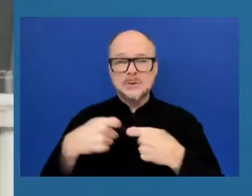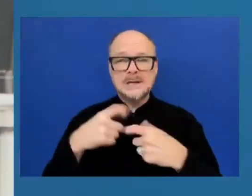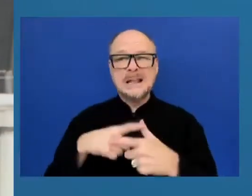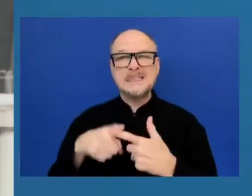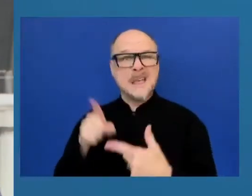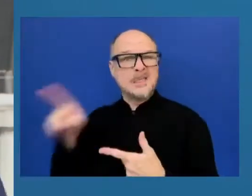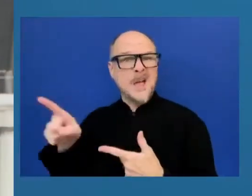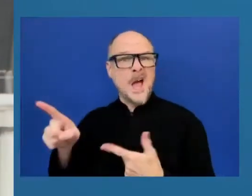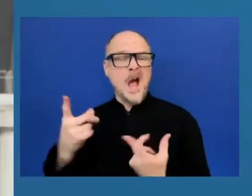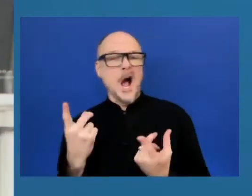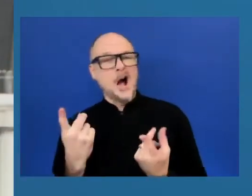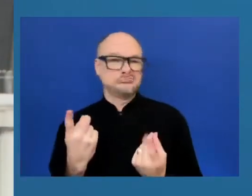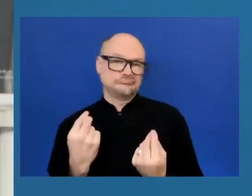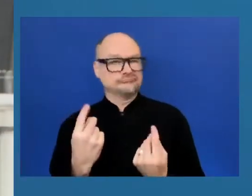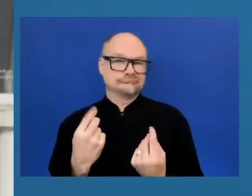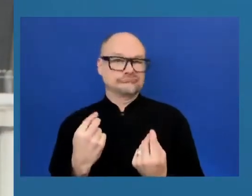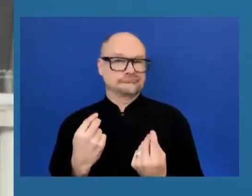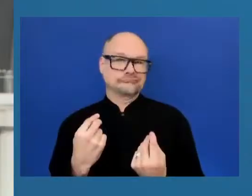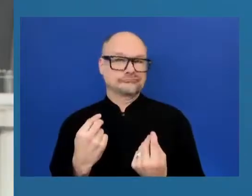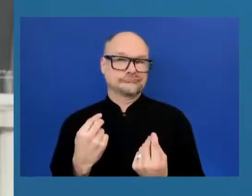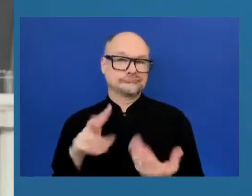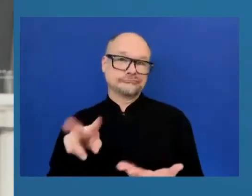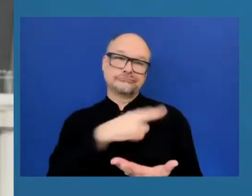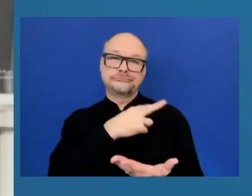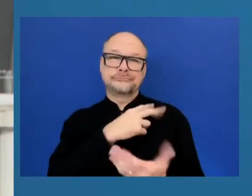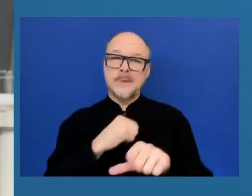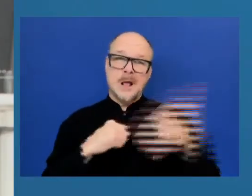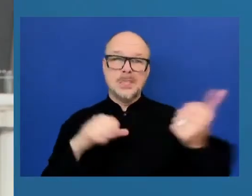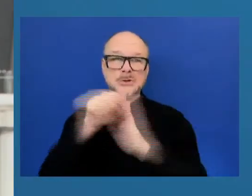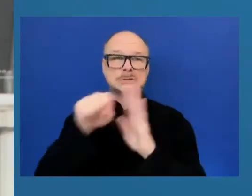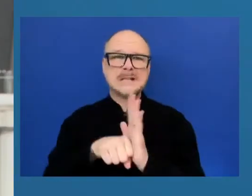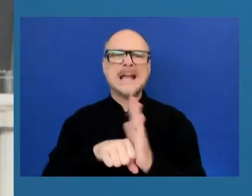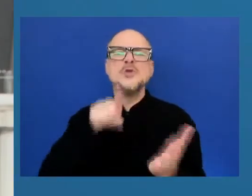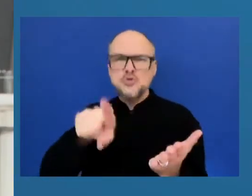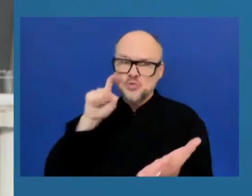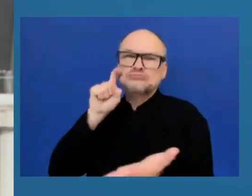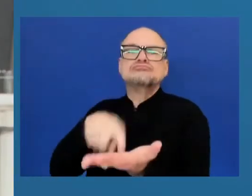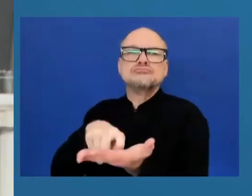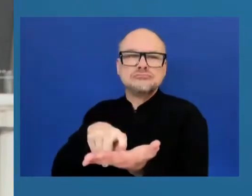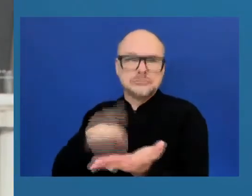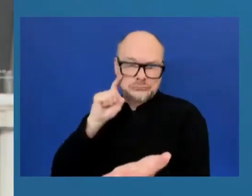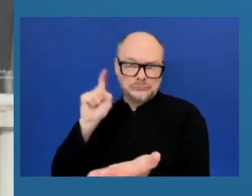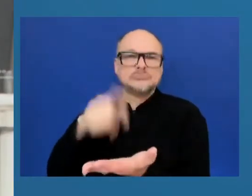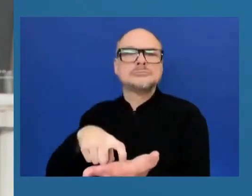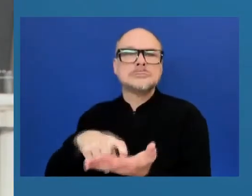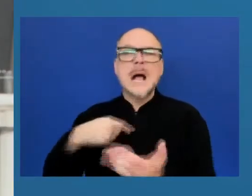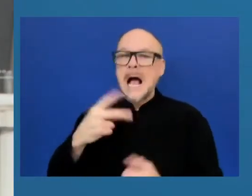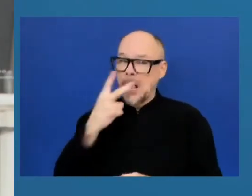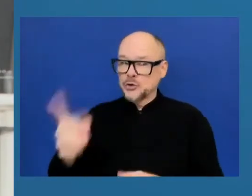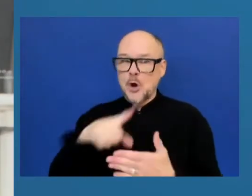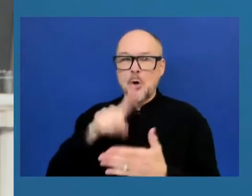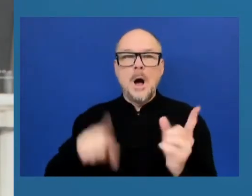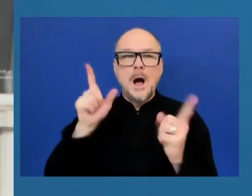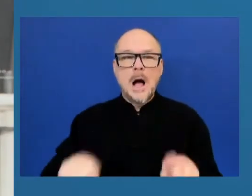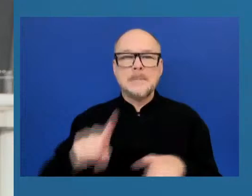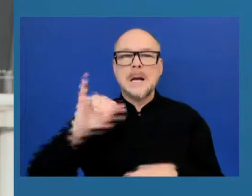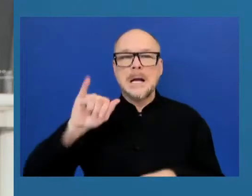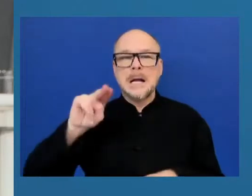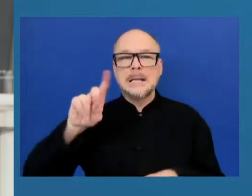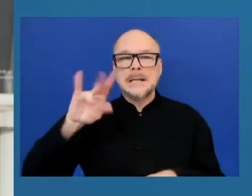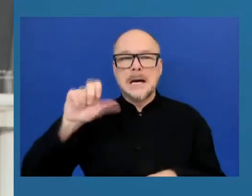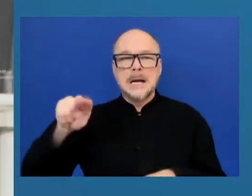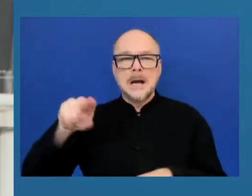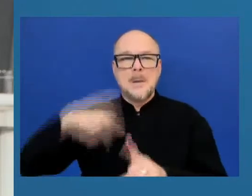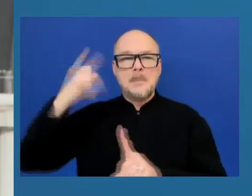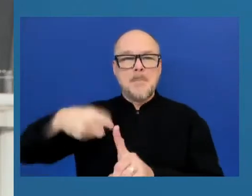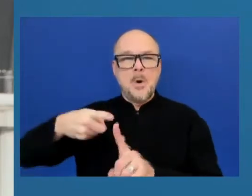do? And you recognize it. You recognize. I saw what happened when Indian Point shut down. I saw the devastation